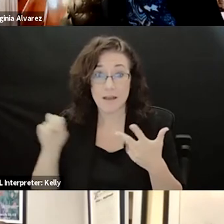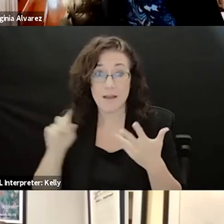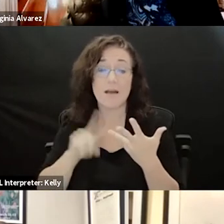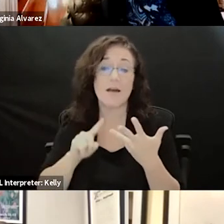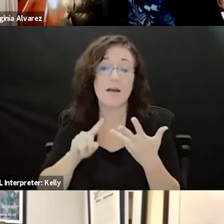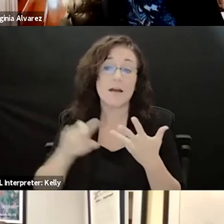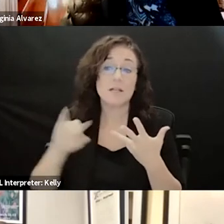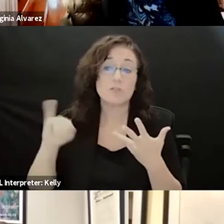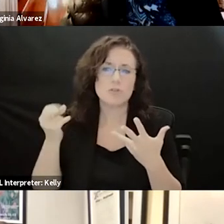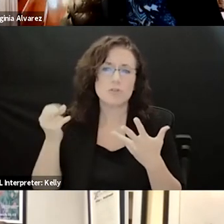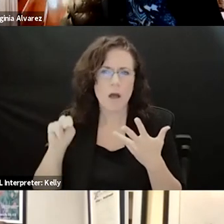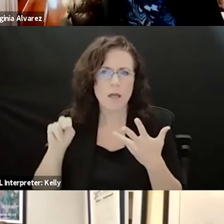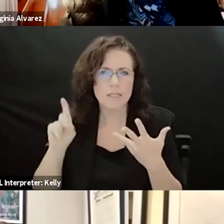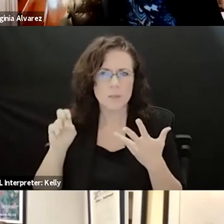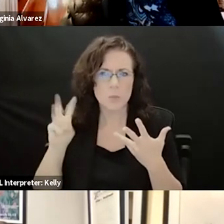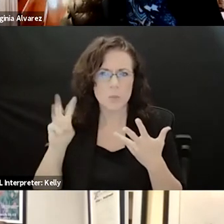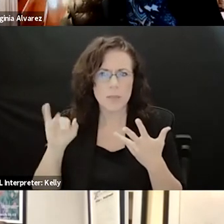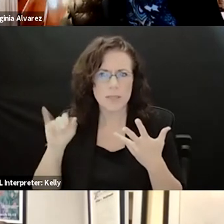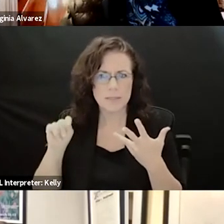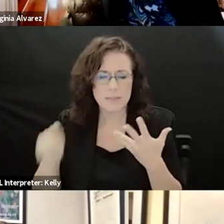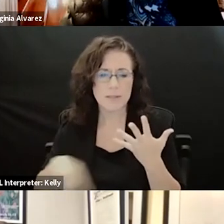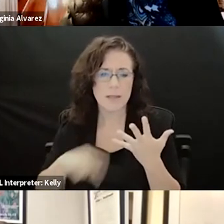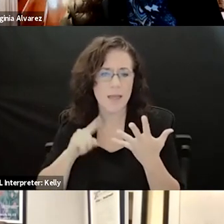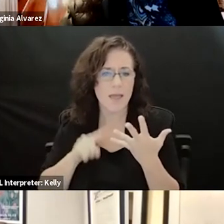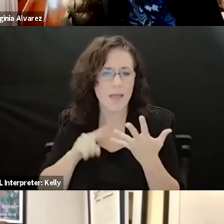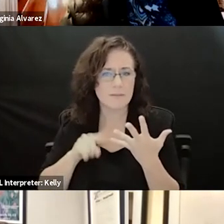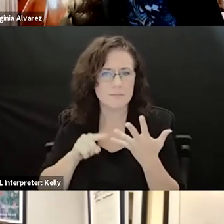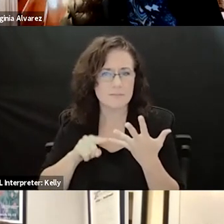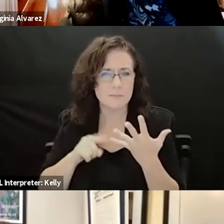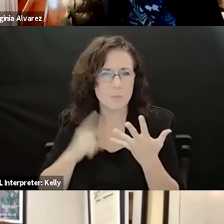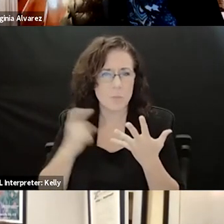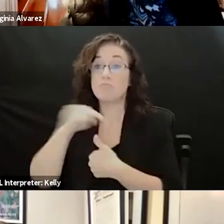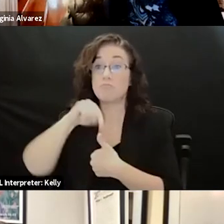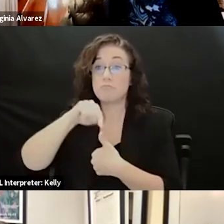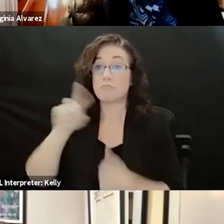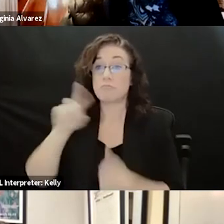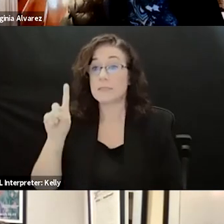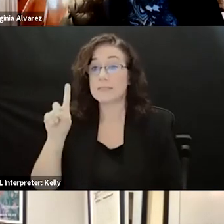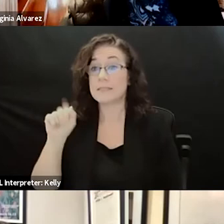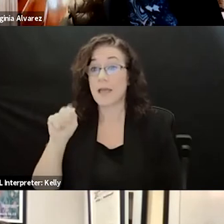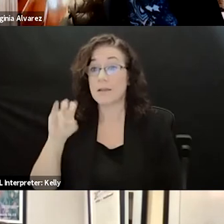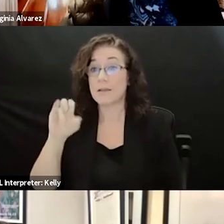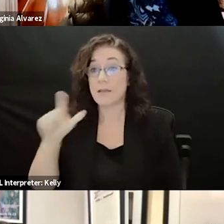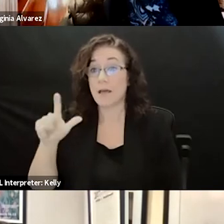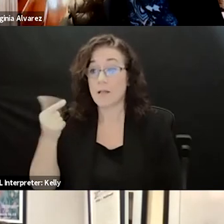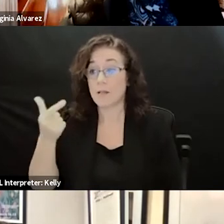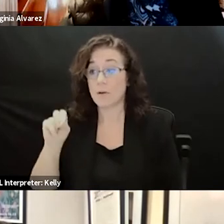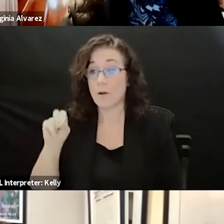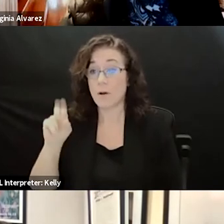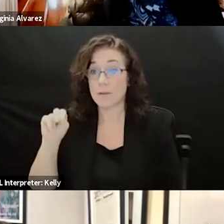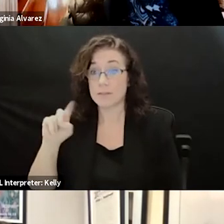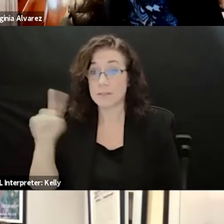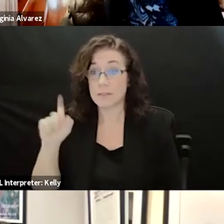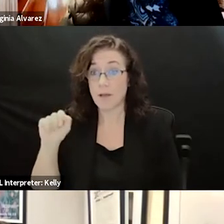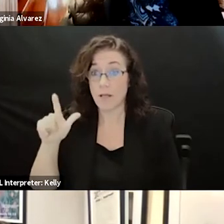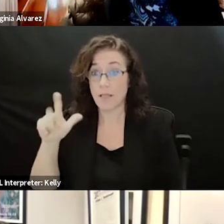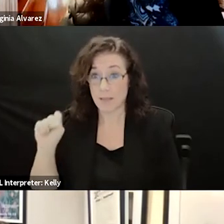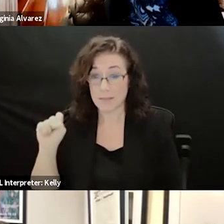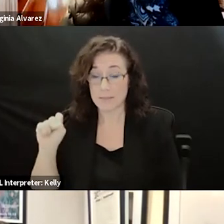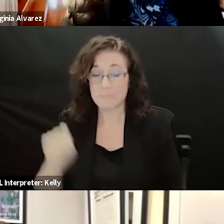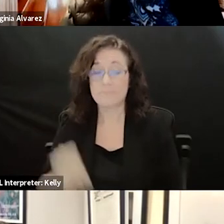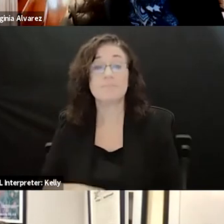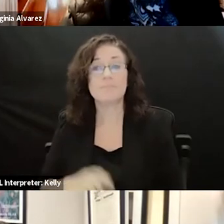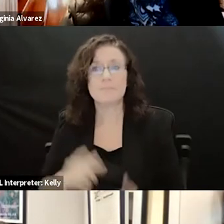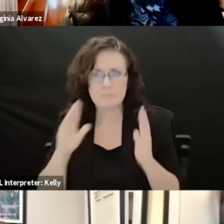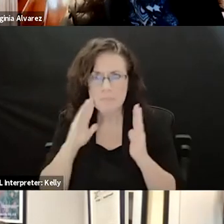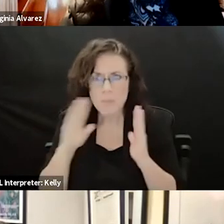parme daniel gonzalez uh hello school members hopefully you all can hear me uh my name